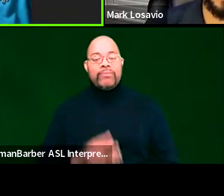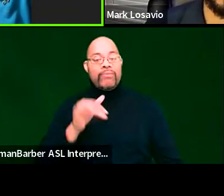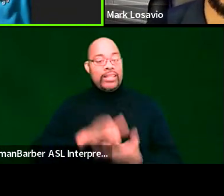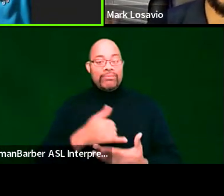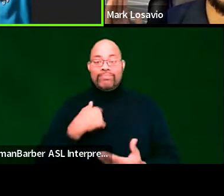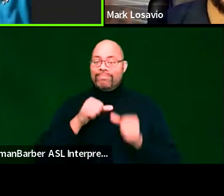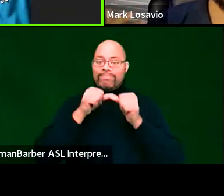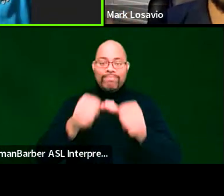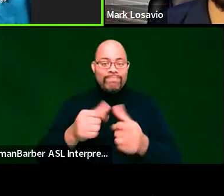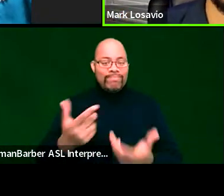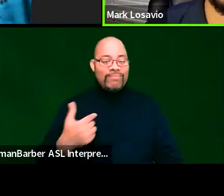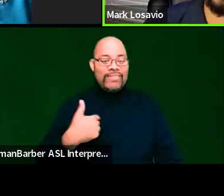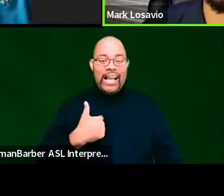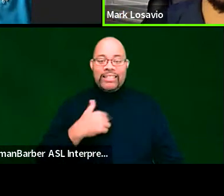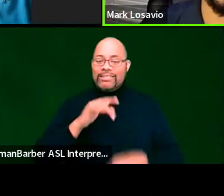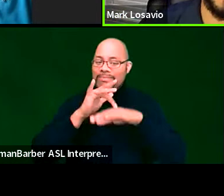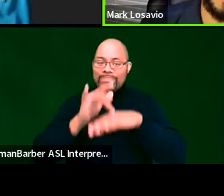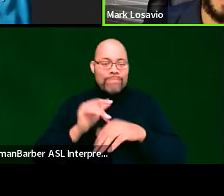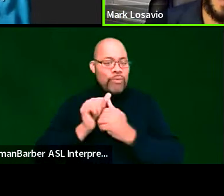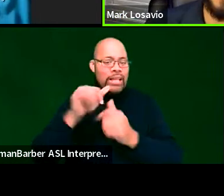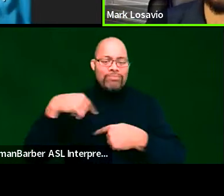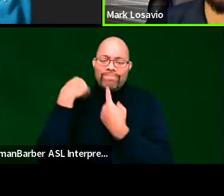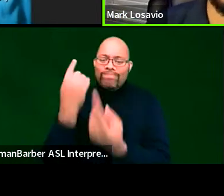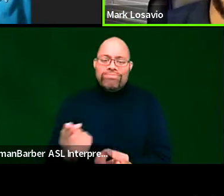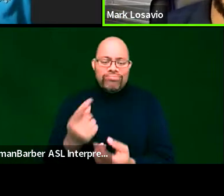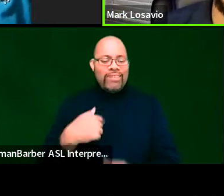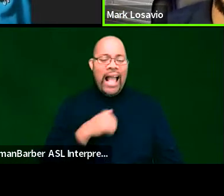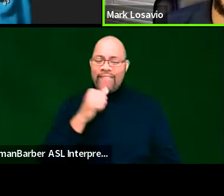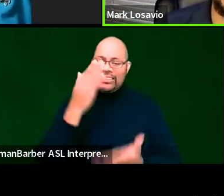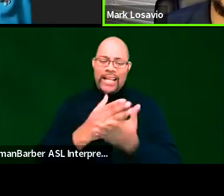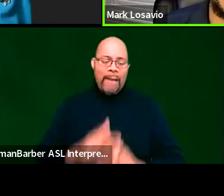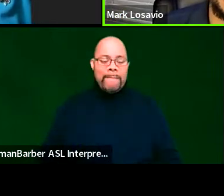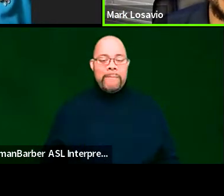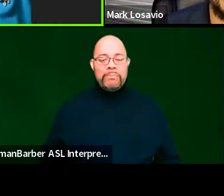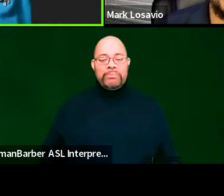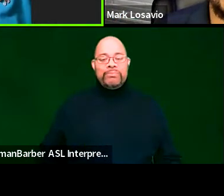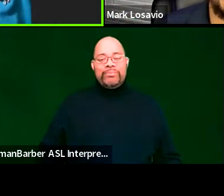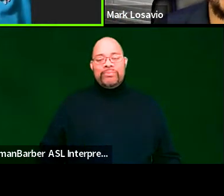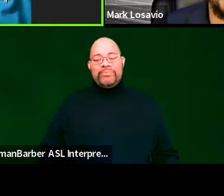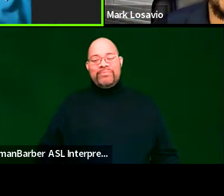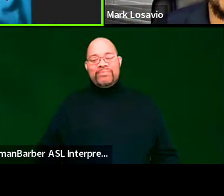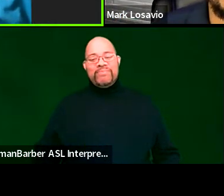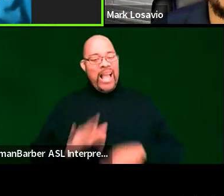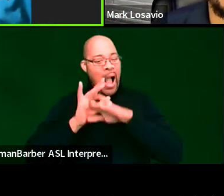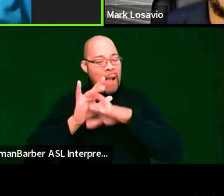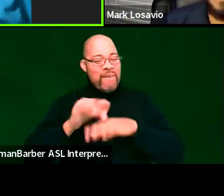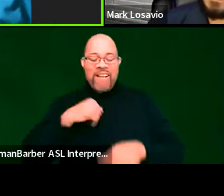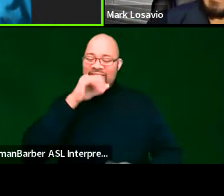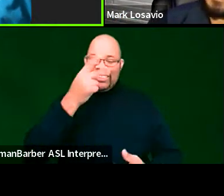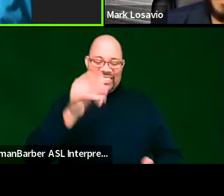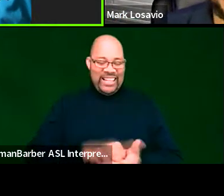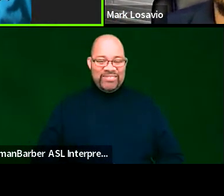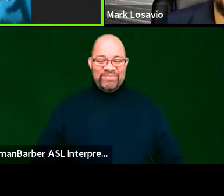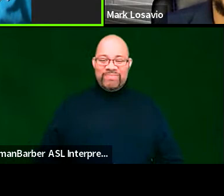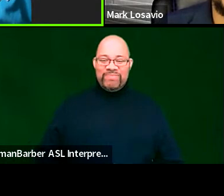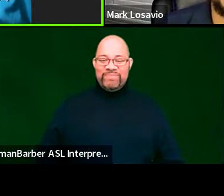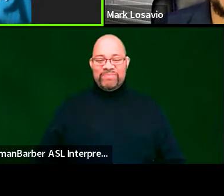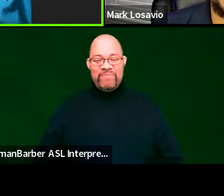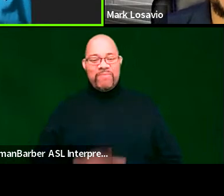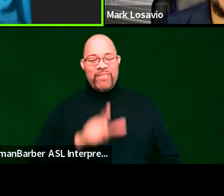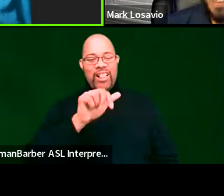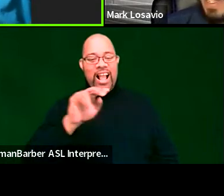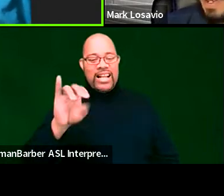stuck with it. I was just obsessed with it ever since. And I haven't stopped. Obsessed. We love to see it. We really do.